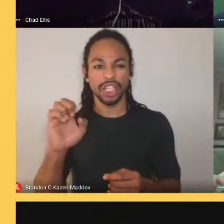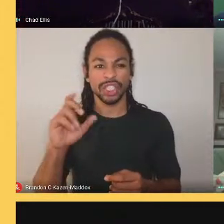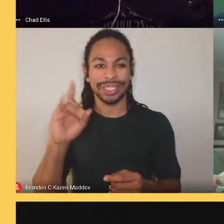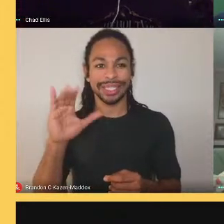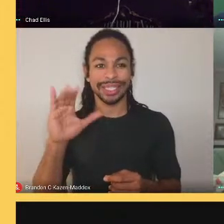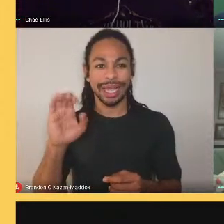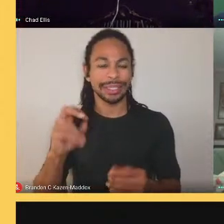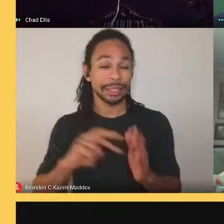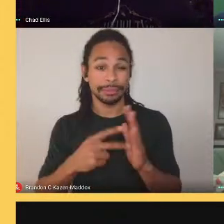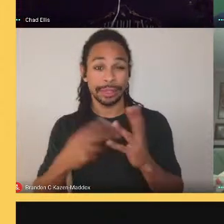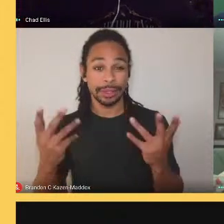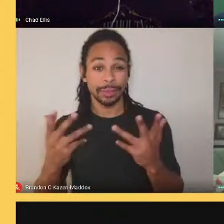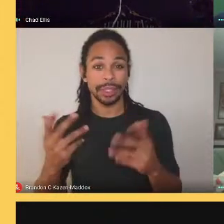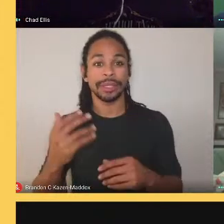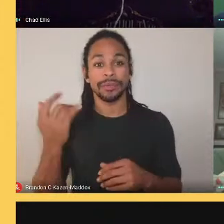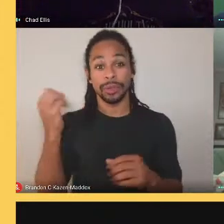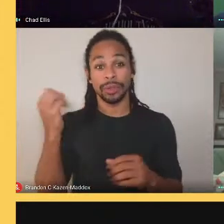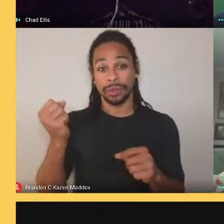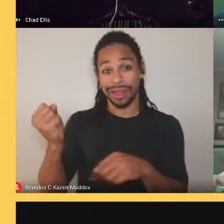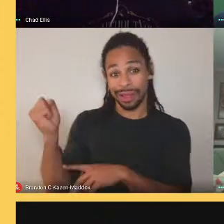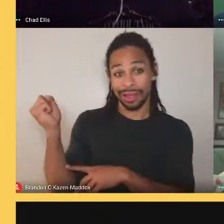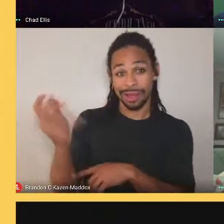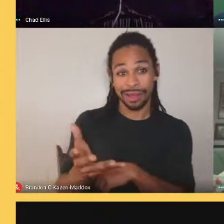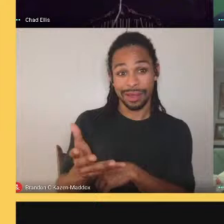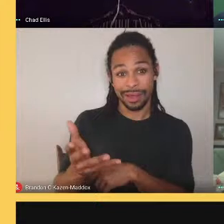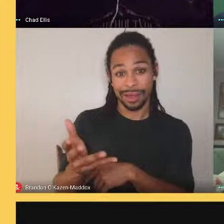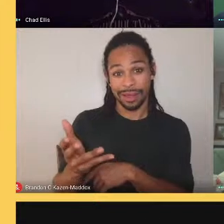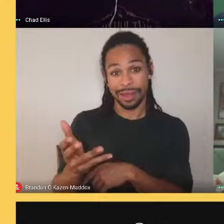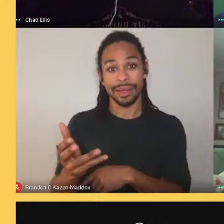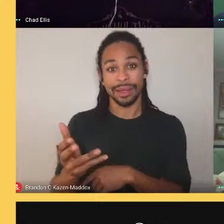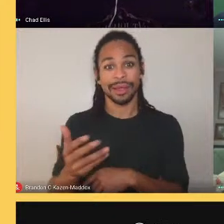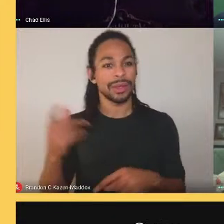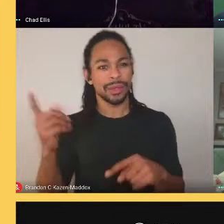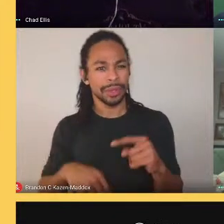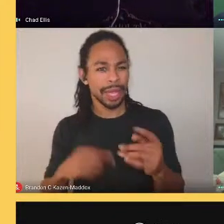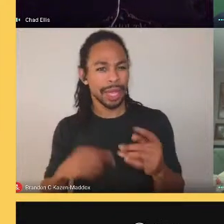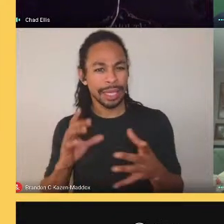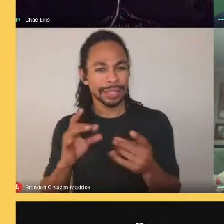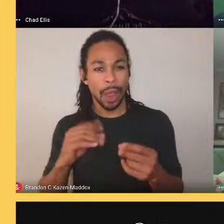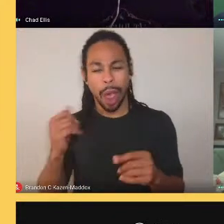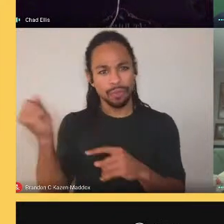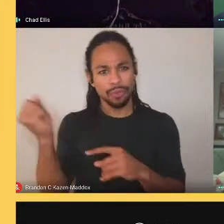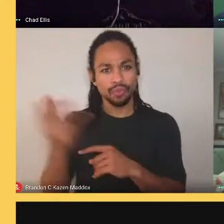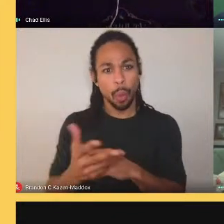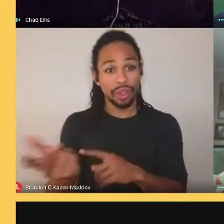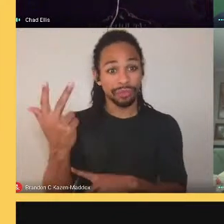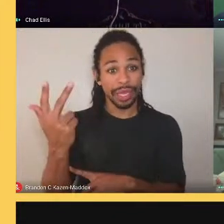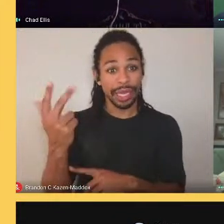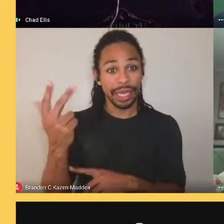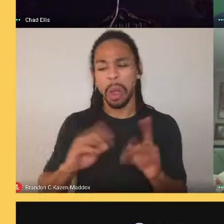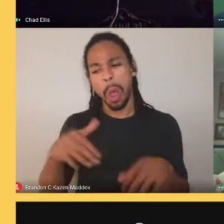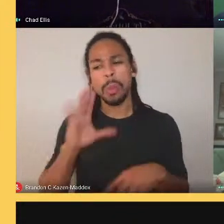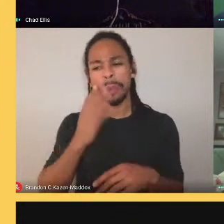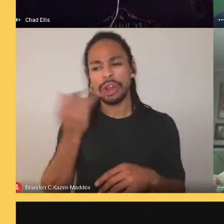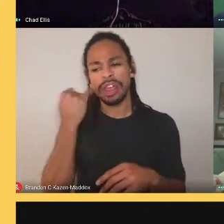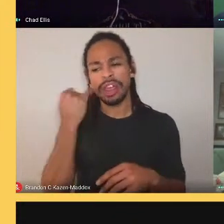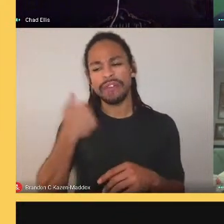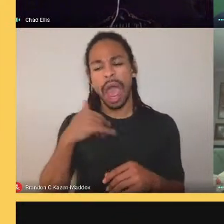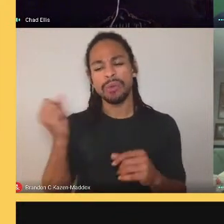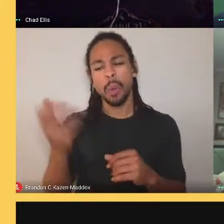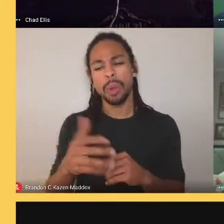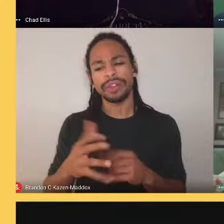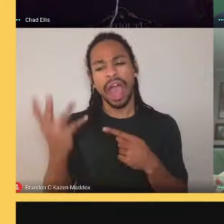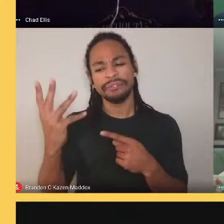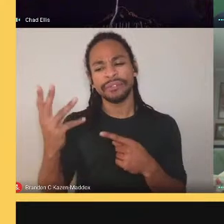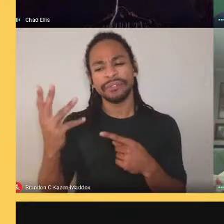better if I rolled this instead. So you just take that result. But mm-hmm. I noticed 20-sided story, someone was commenting on that, I think on Twitter, on like, oh, Sage is not